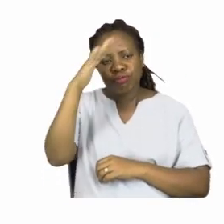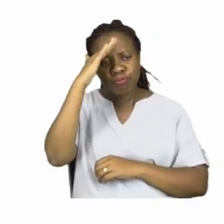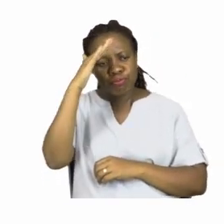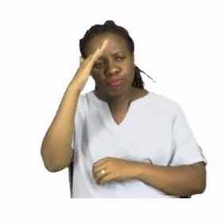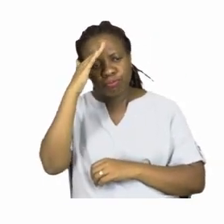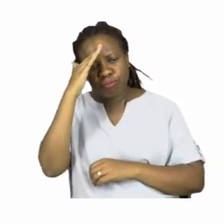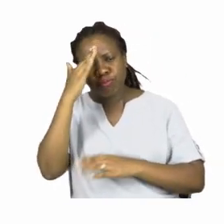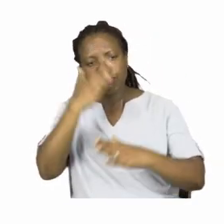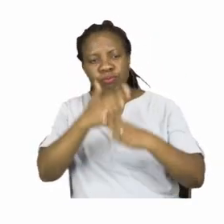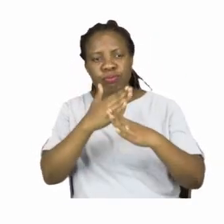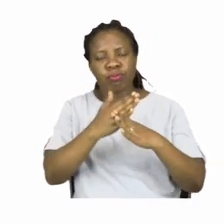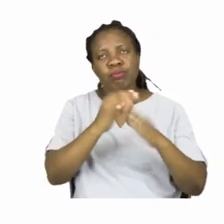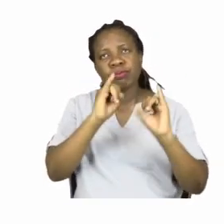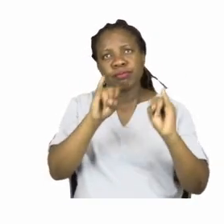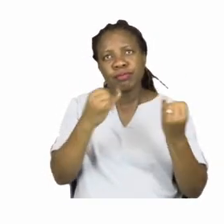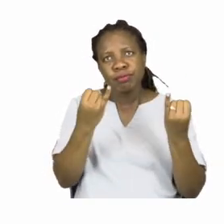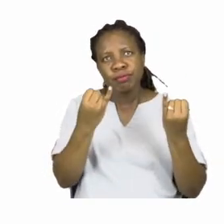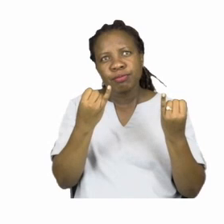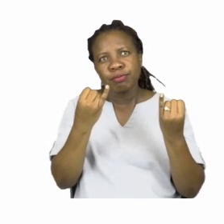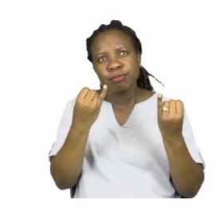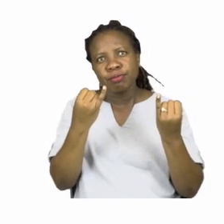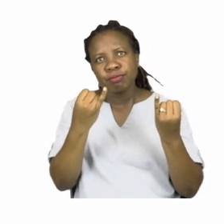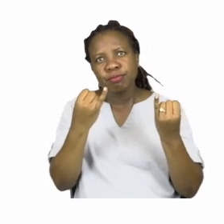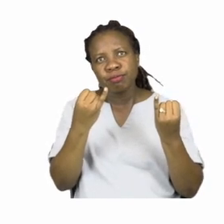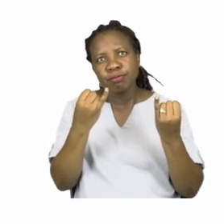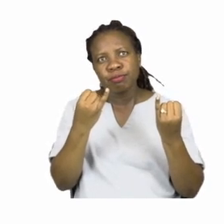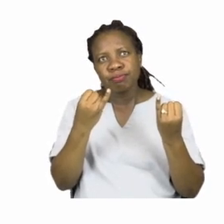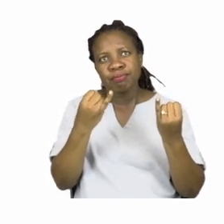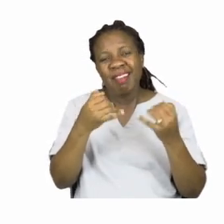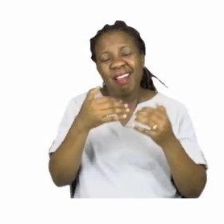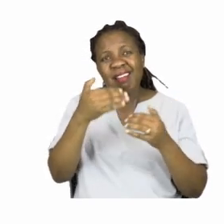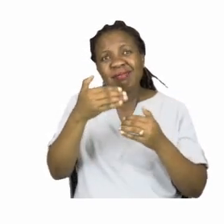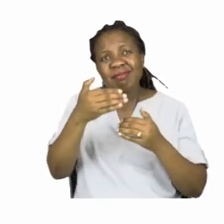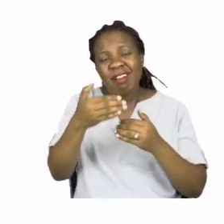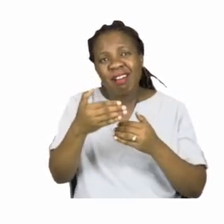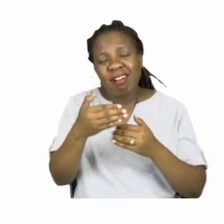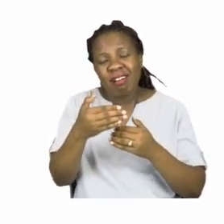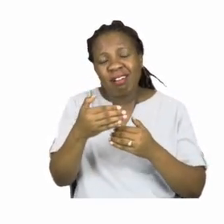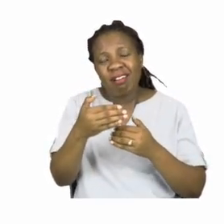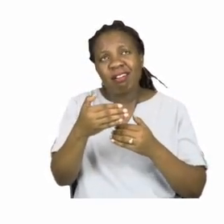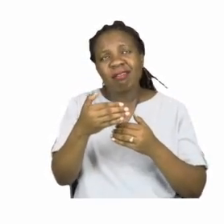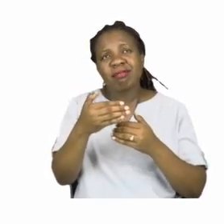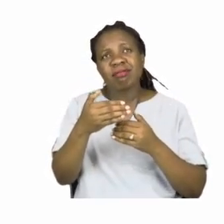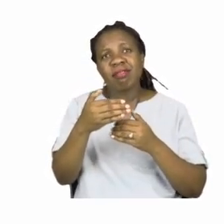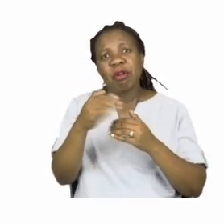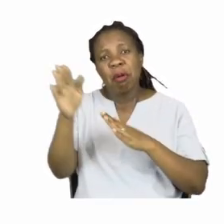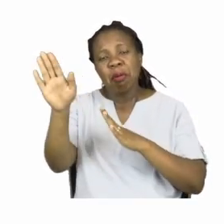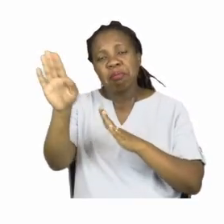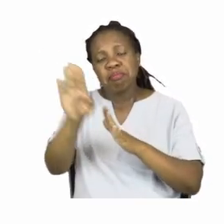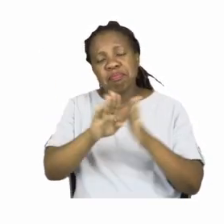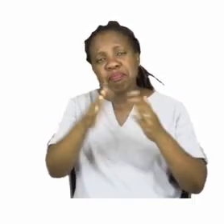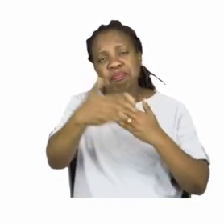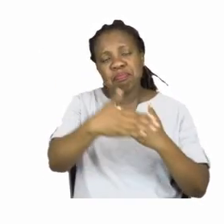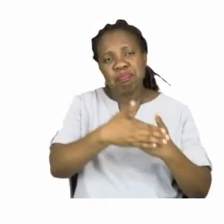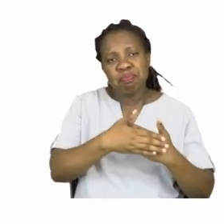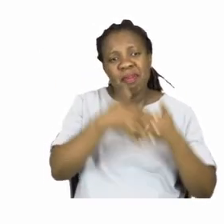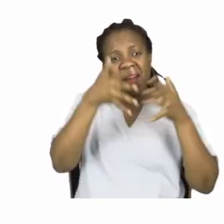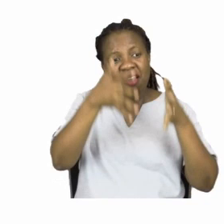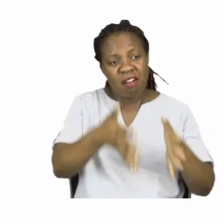city. After a few years, he returned to the village for the